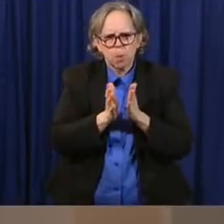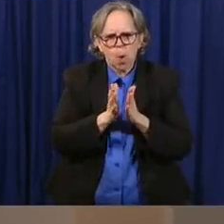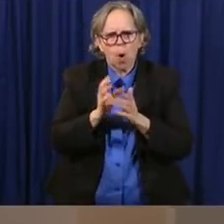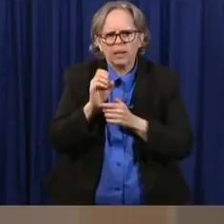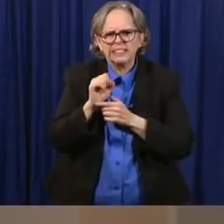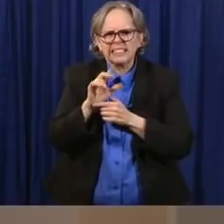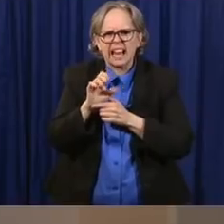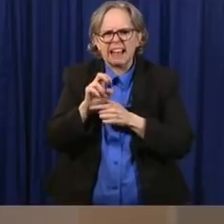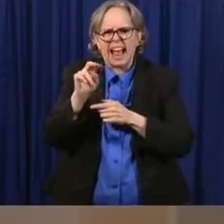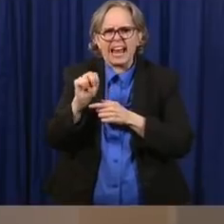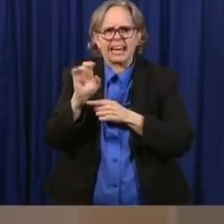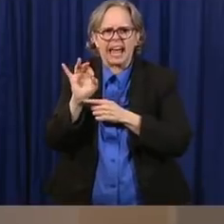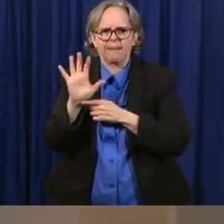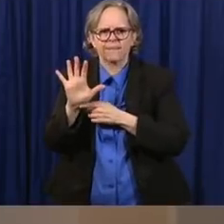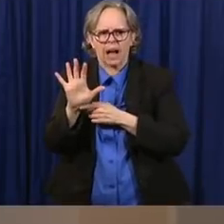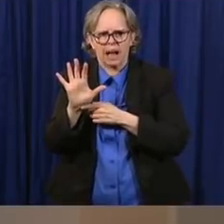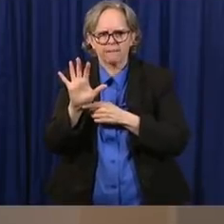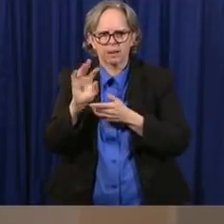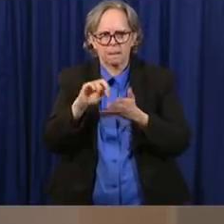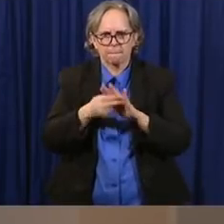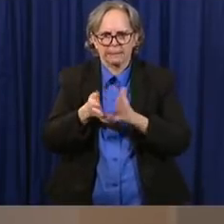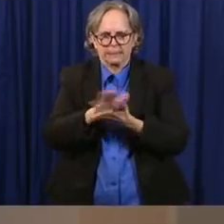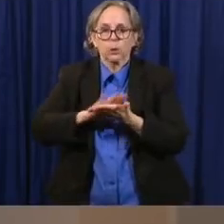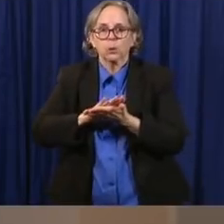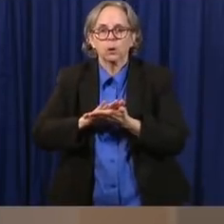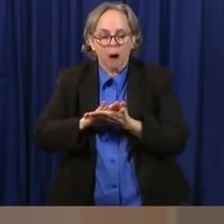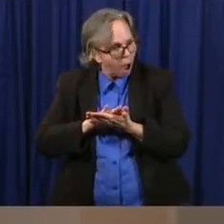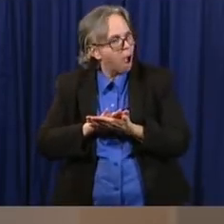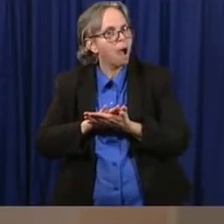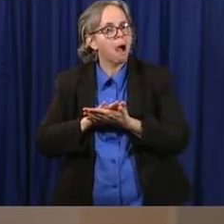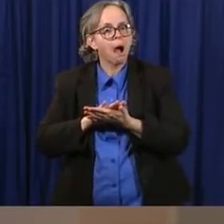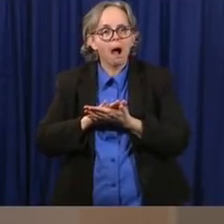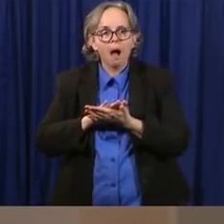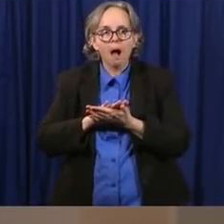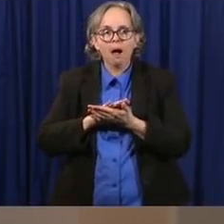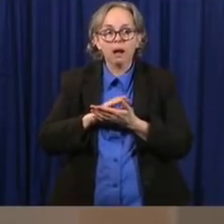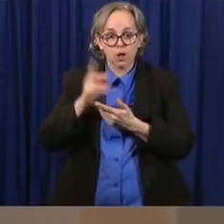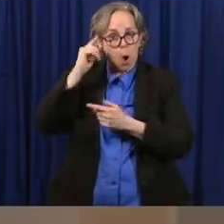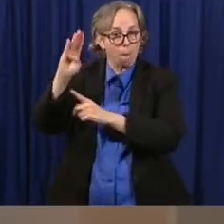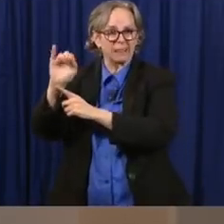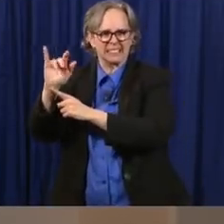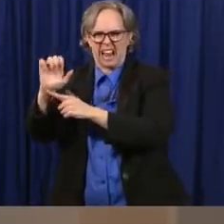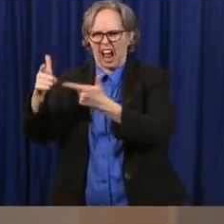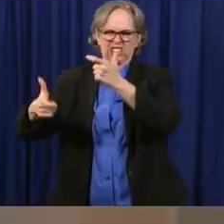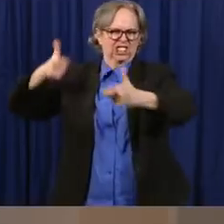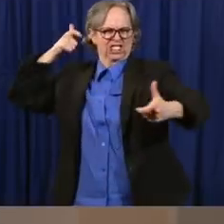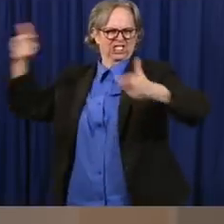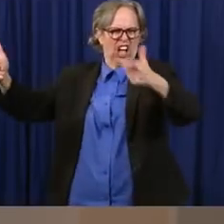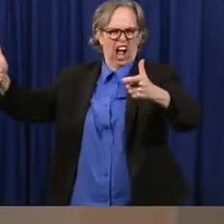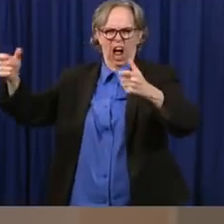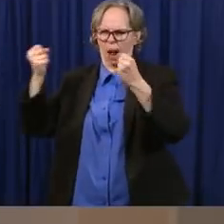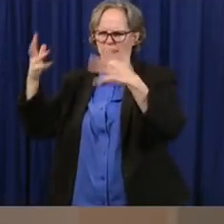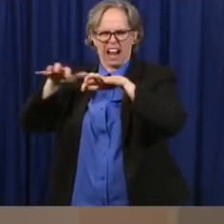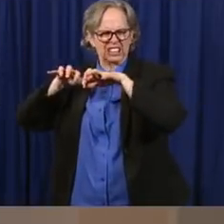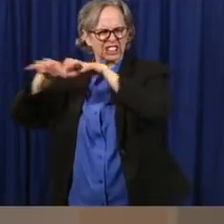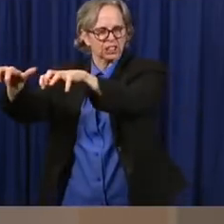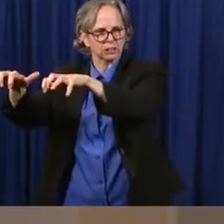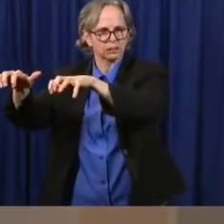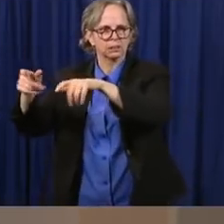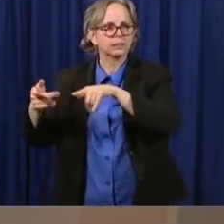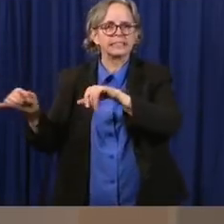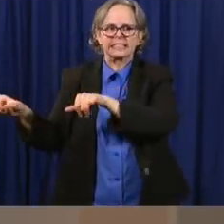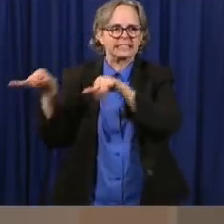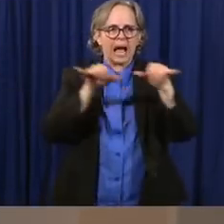things that Battelle is doing for us in Ohio. Surgeries received small-scale approval to do